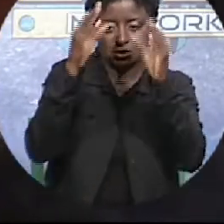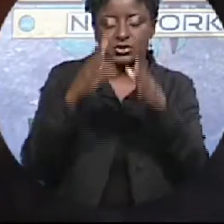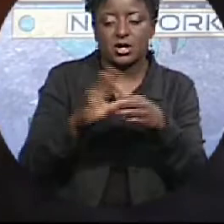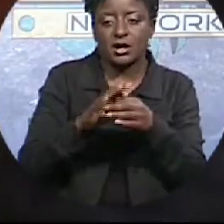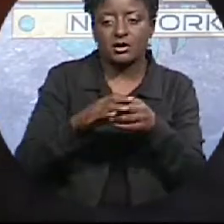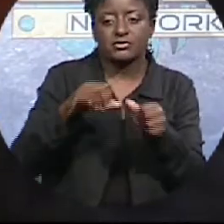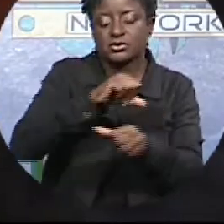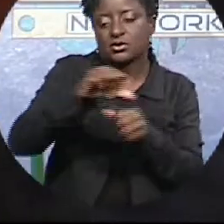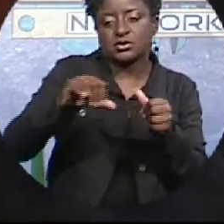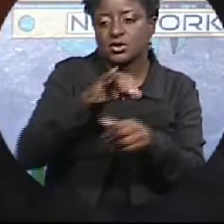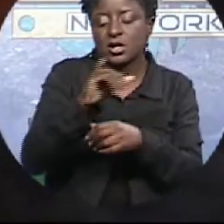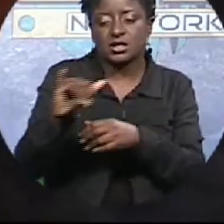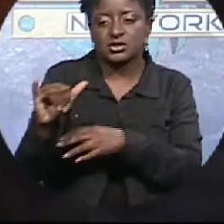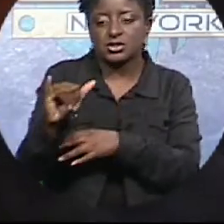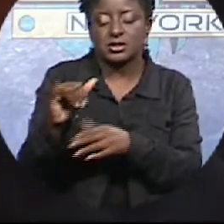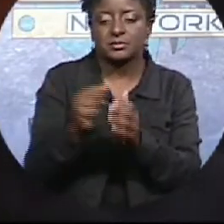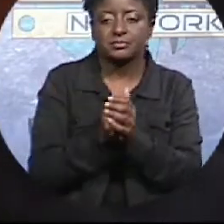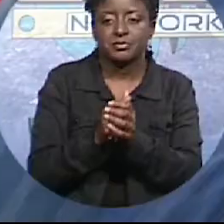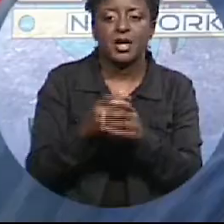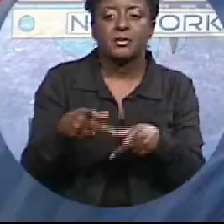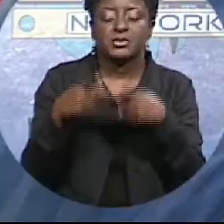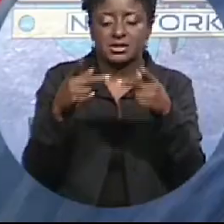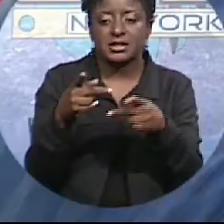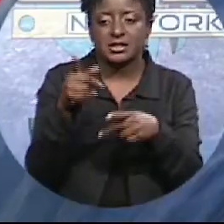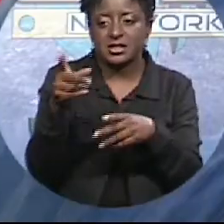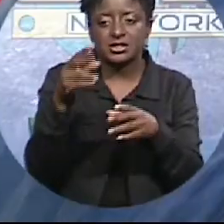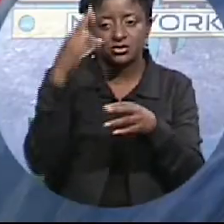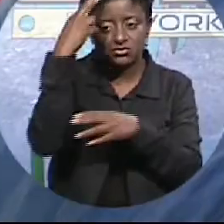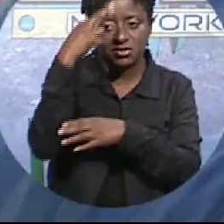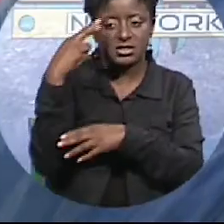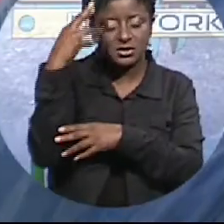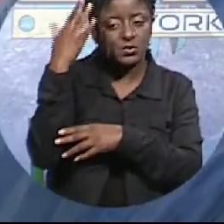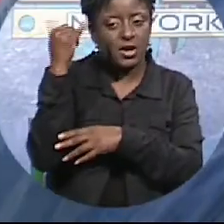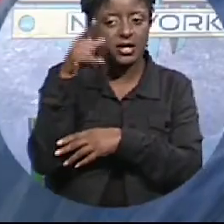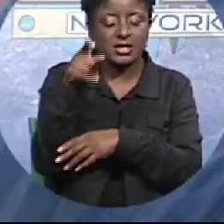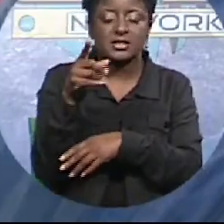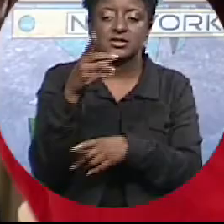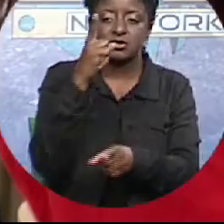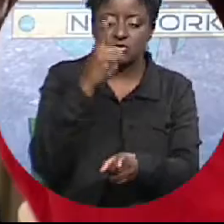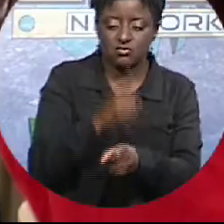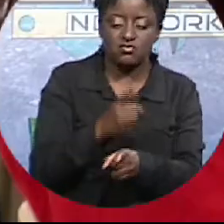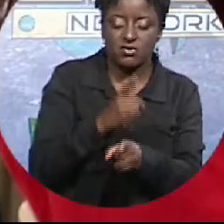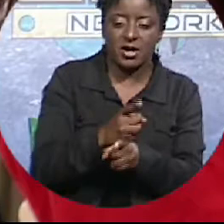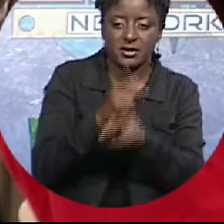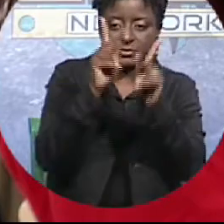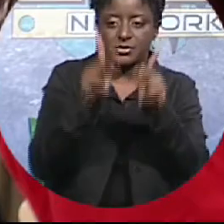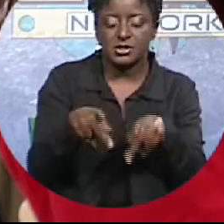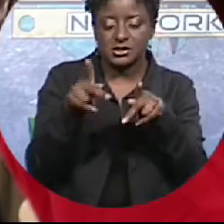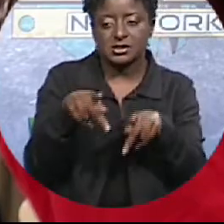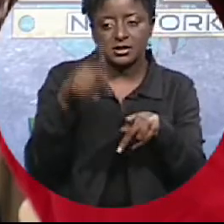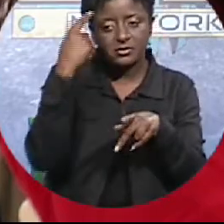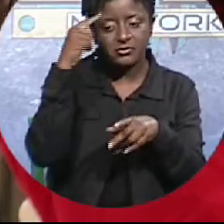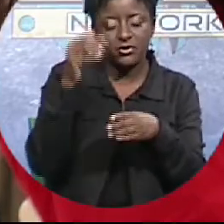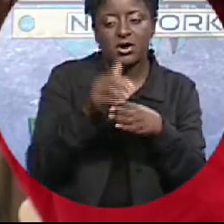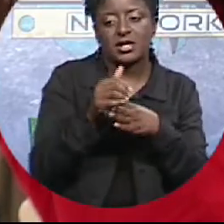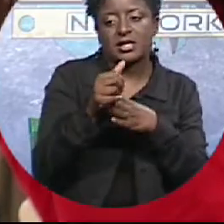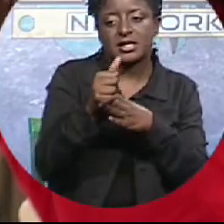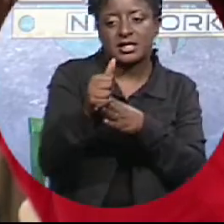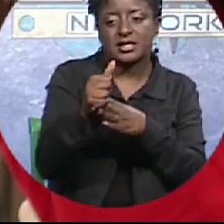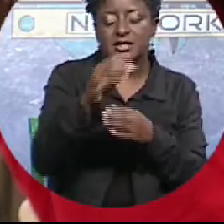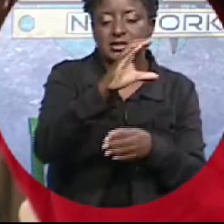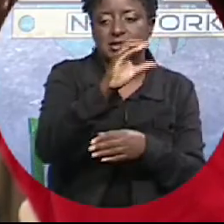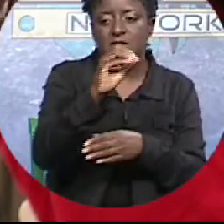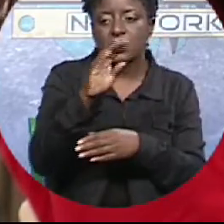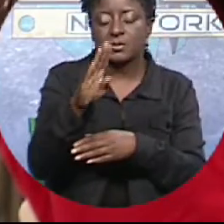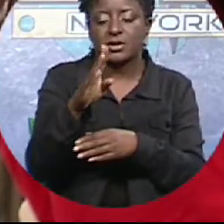Carolina A&T State University, presented his reasons why he is the right fit for leadership at COB. Faculty, students, and members of